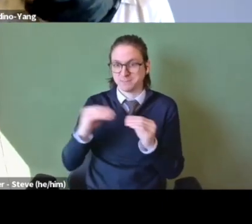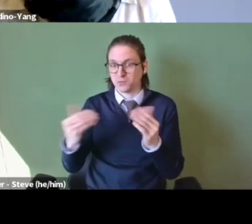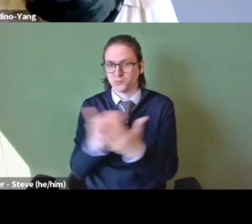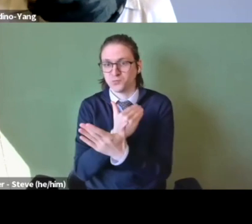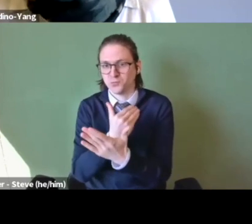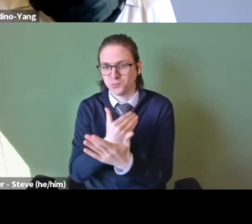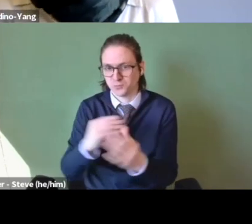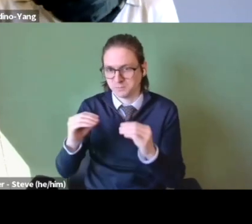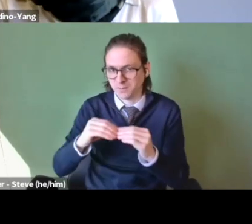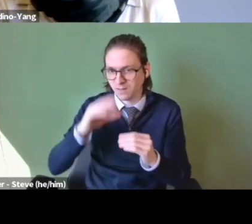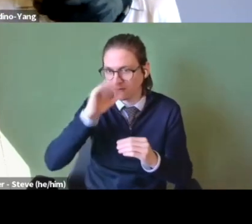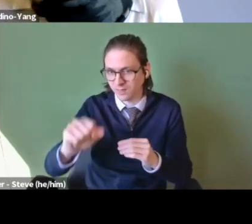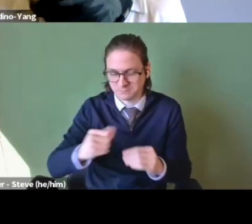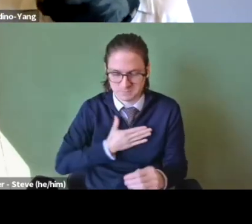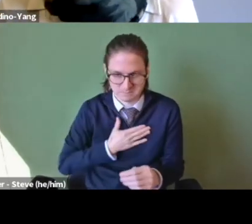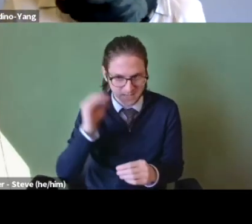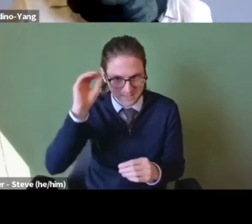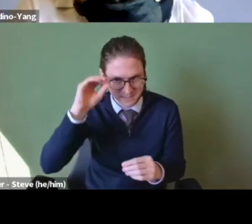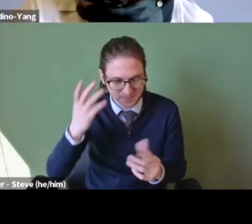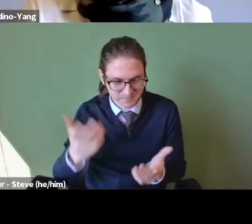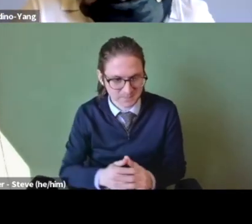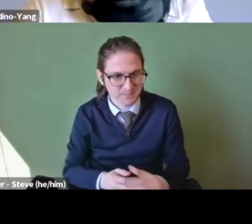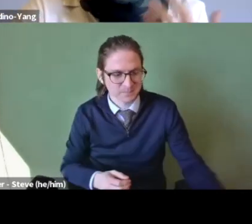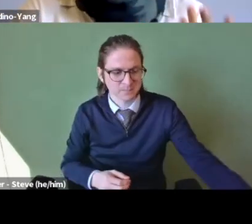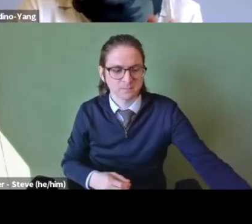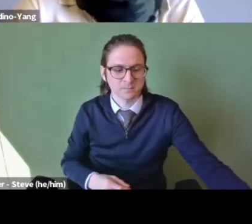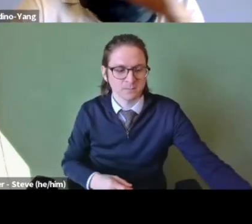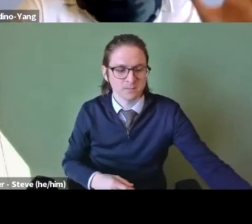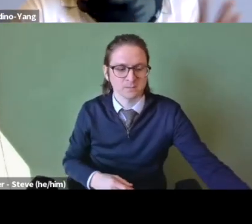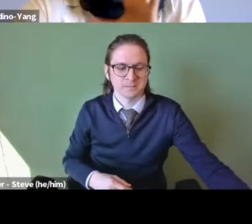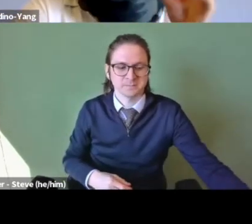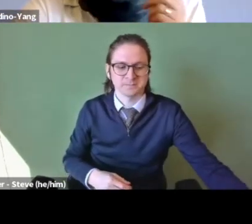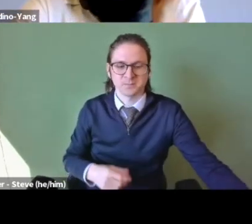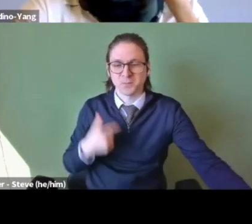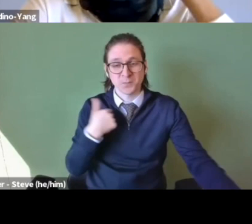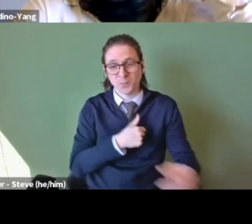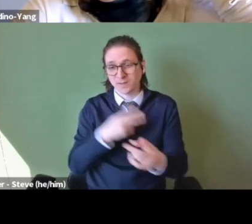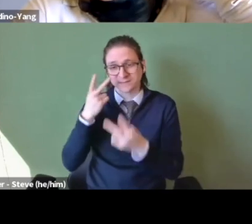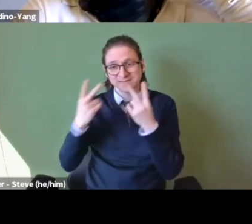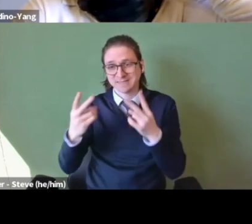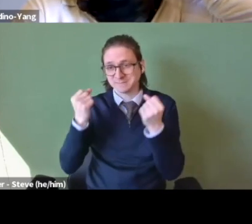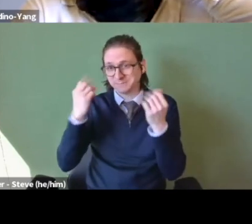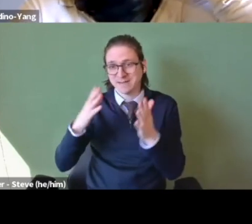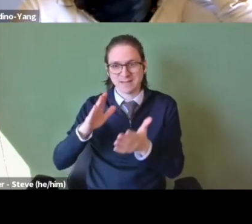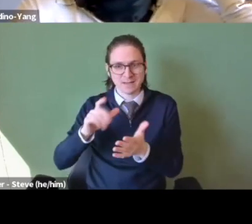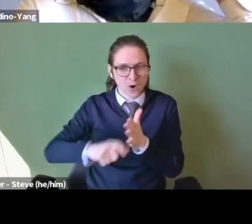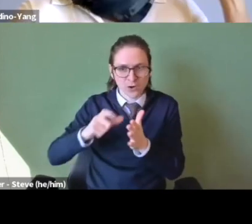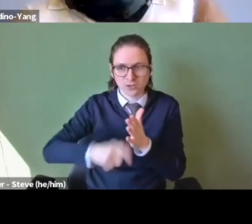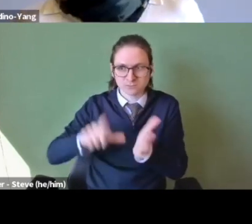found that, and now there are many, many, many papers that are also finding, that have also found the same kind of